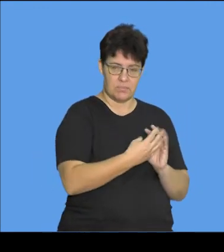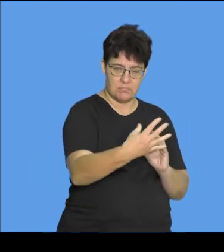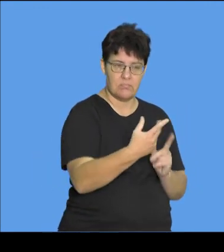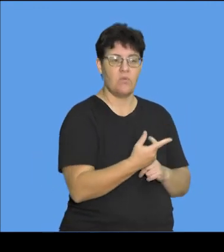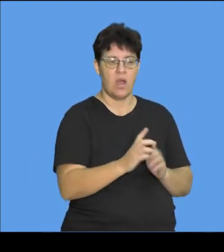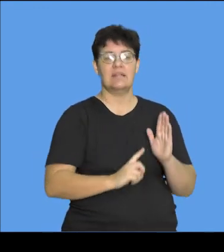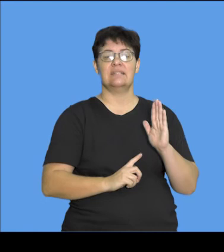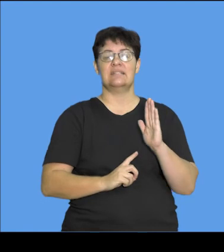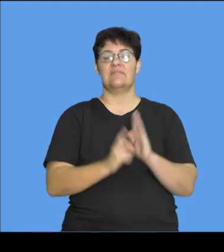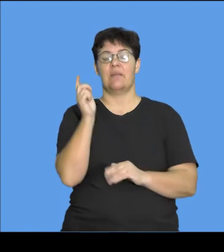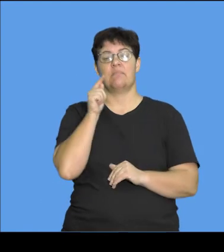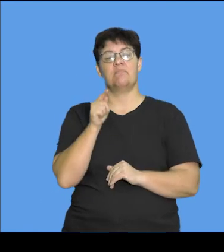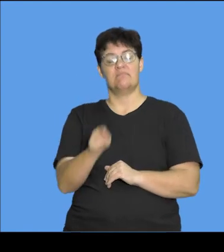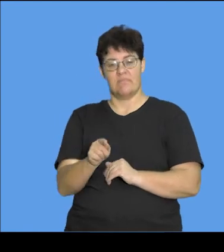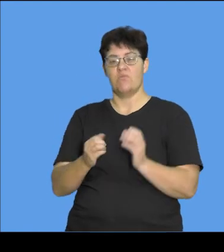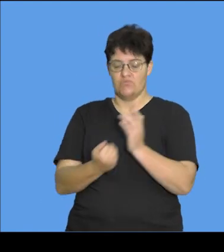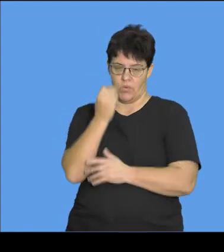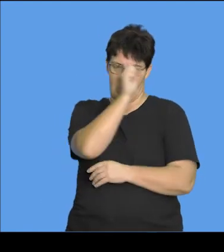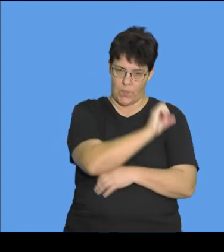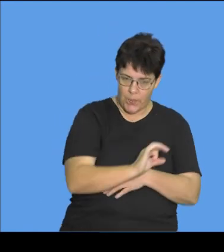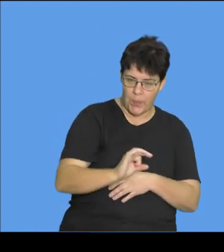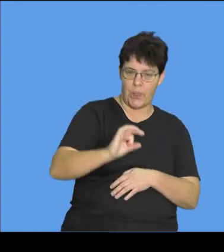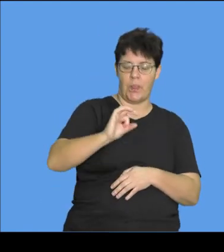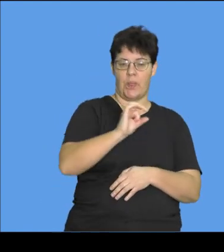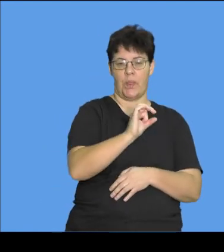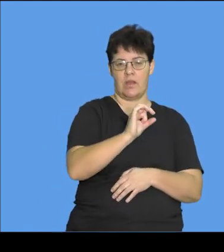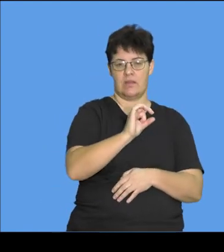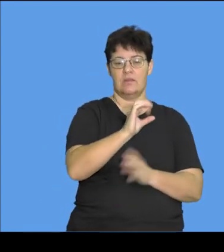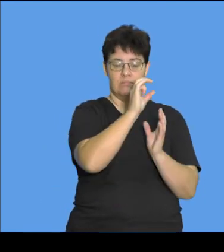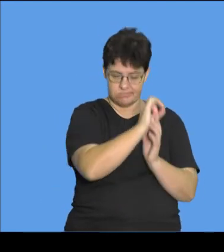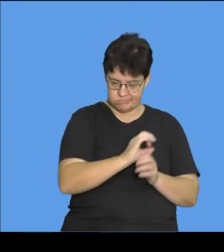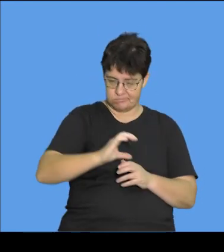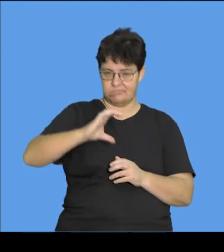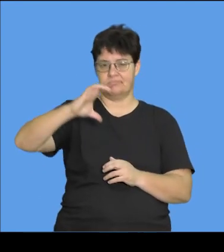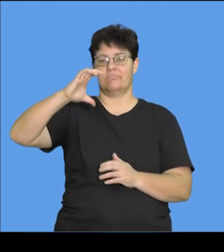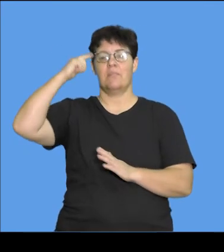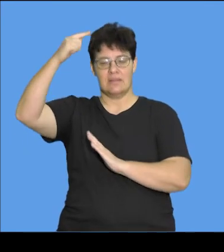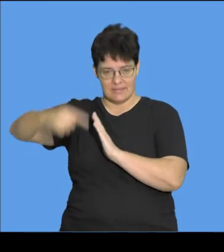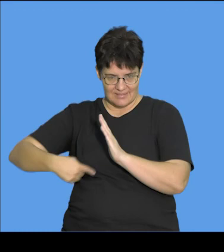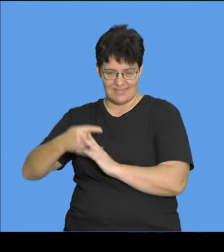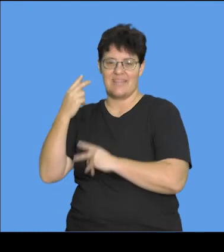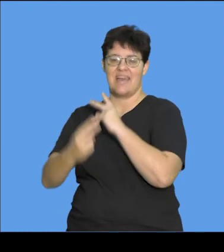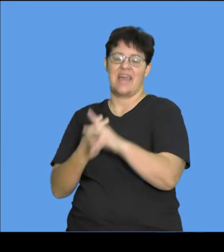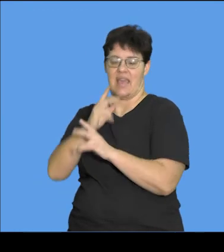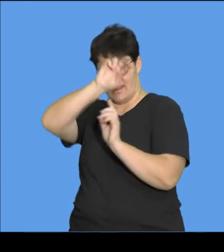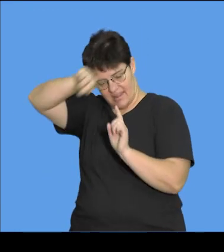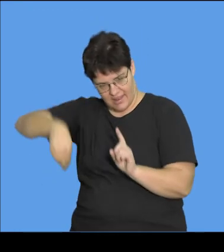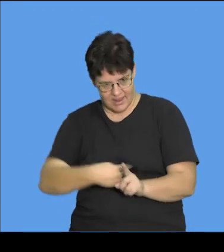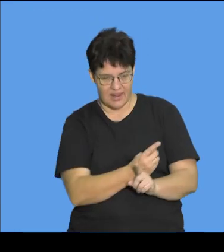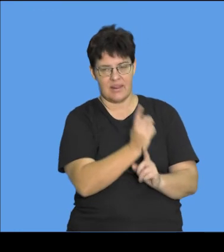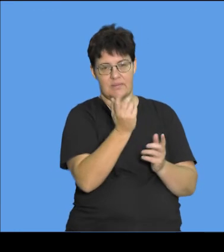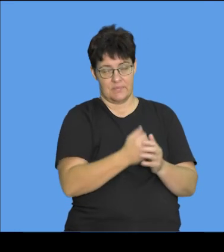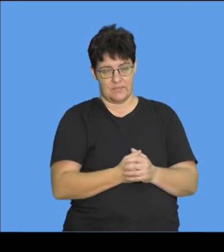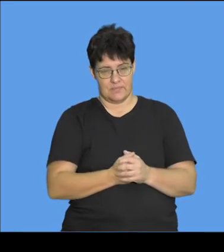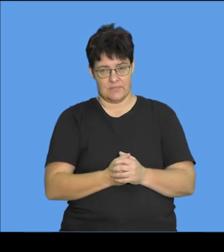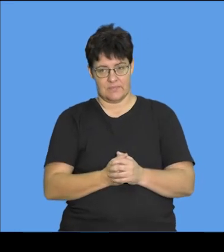development of a new follicle. And this entire cycle starts over again. So before I continue